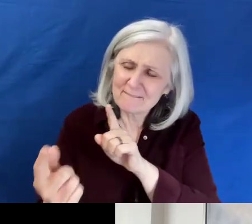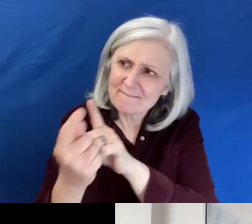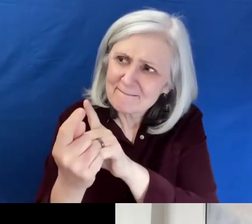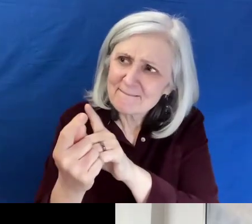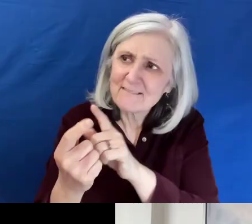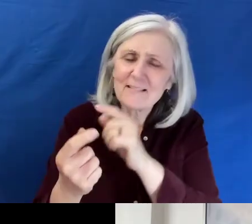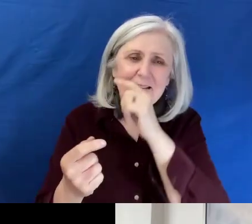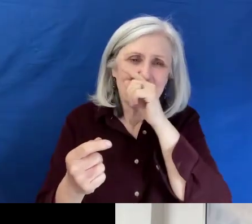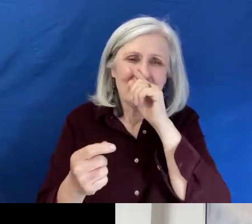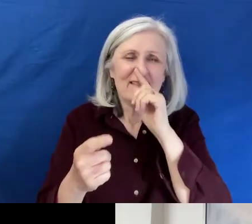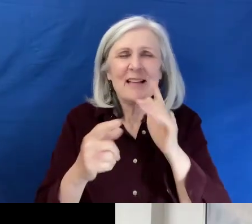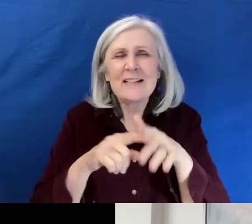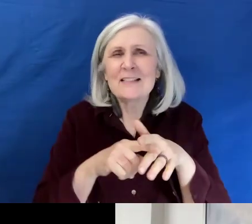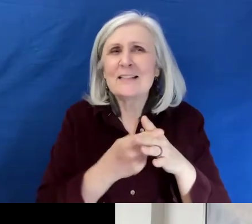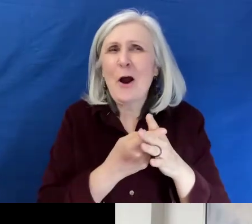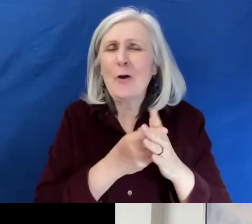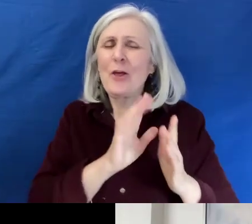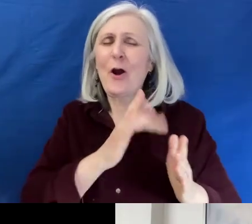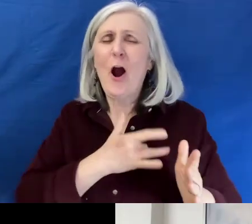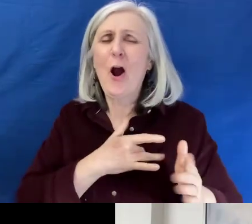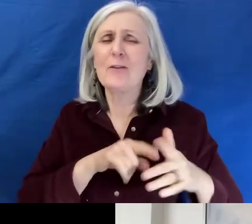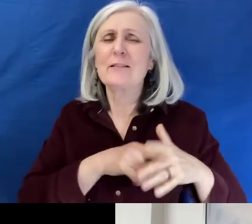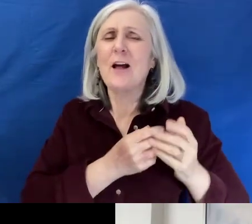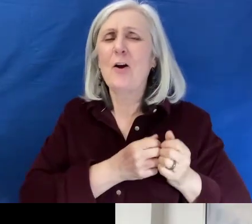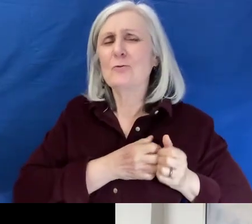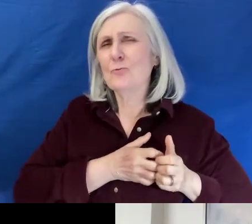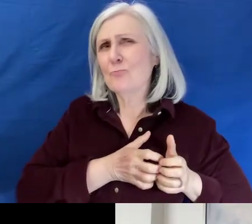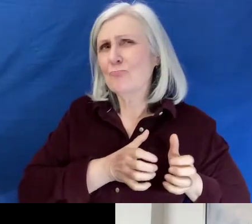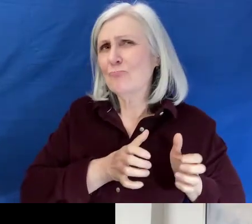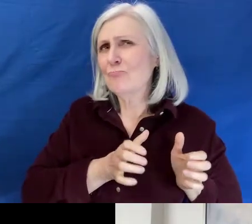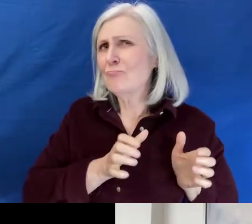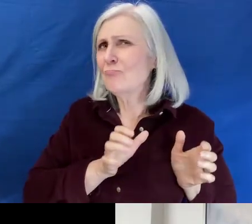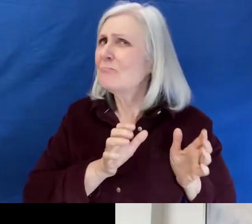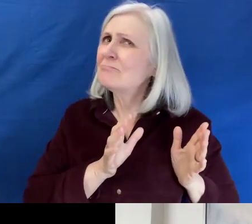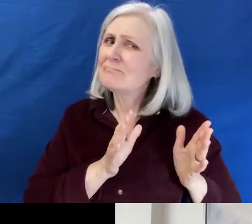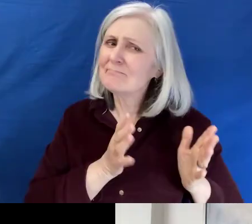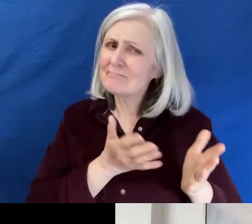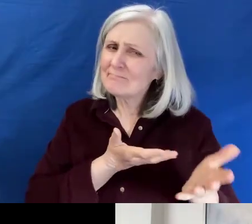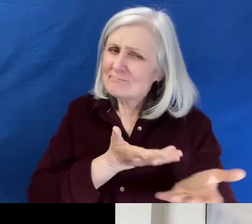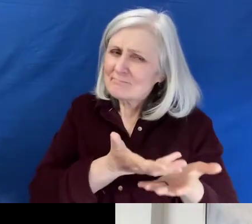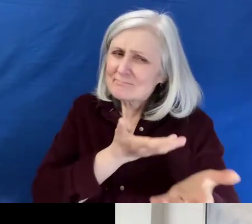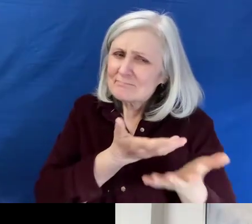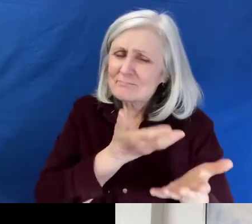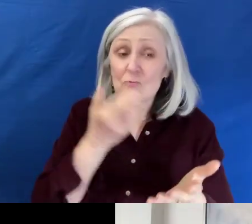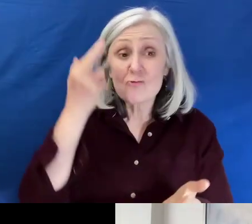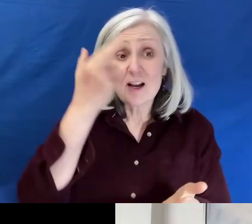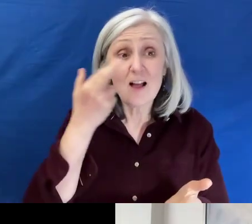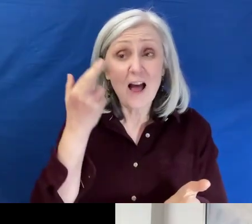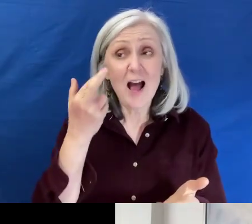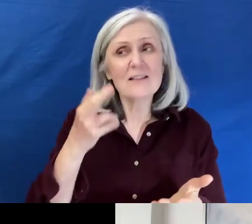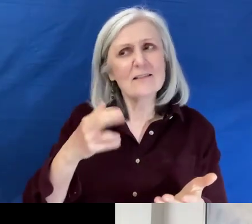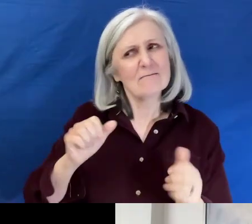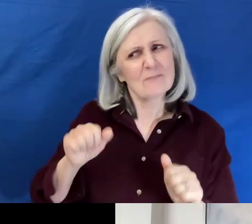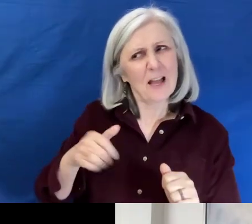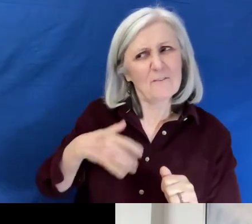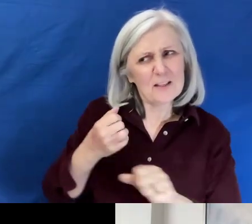that calloused heart sort of thing, and they start to really open up together and they start to realize that they can feel safe with